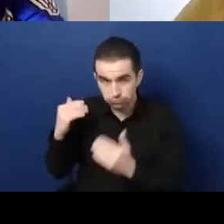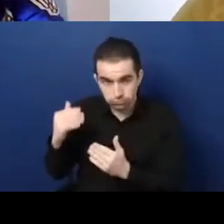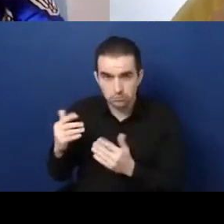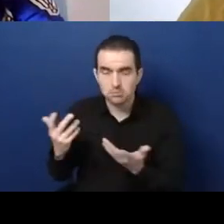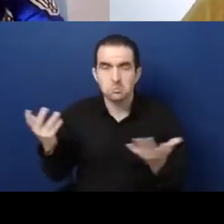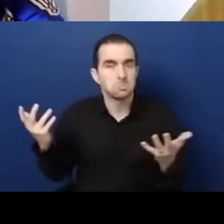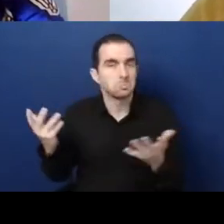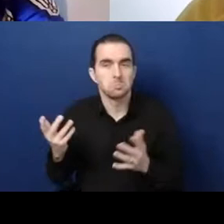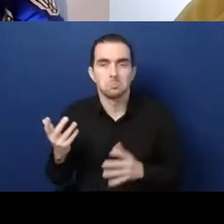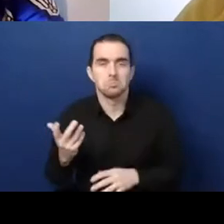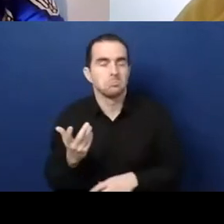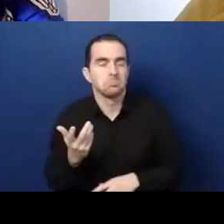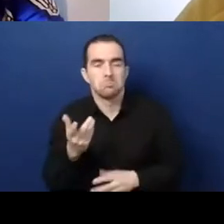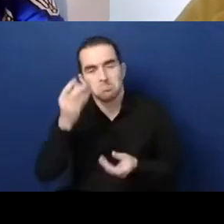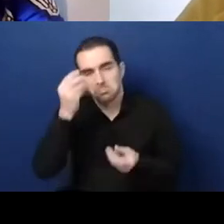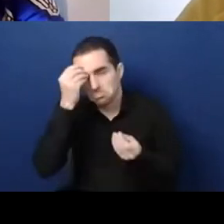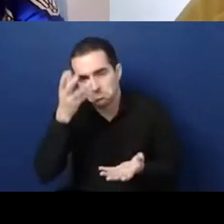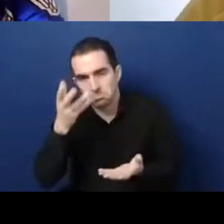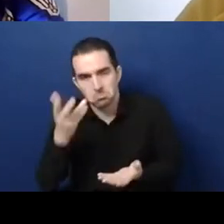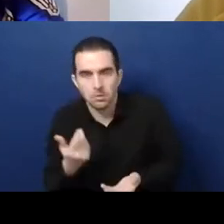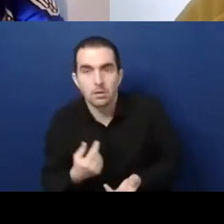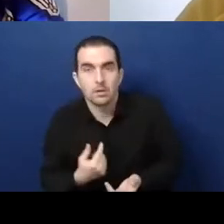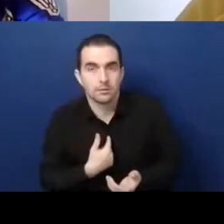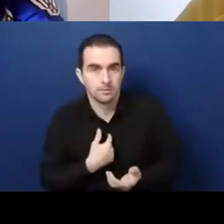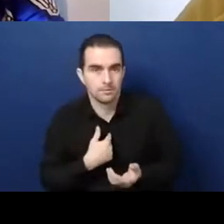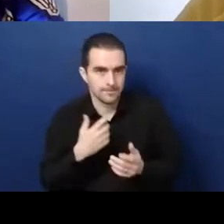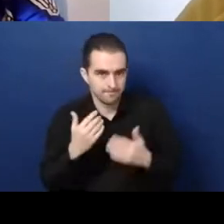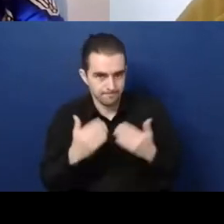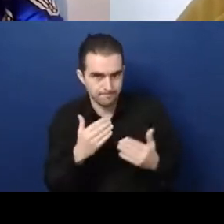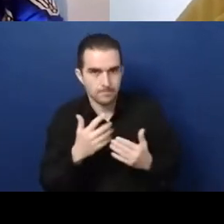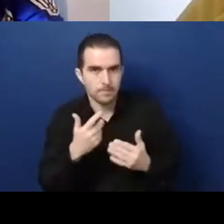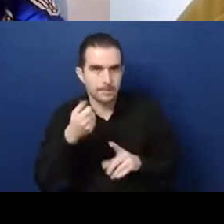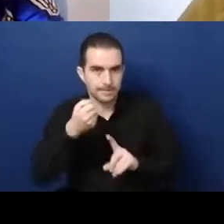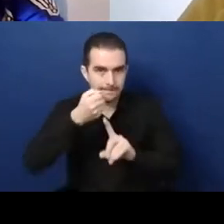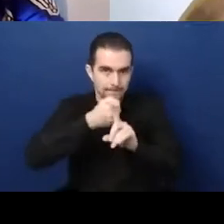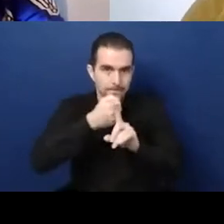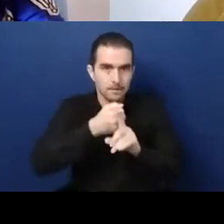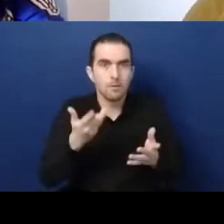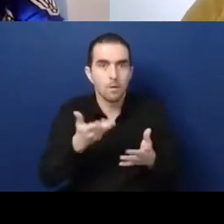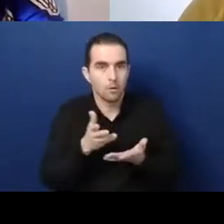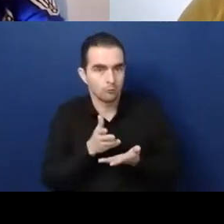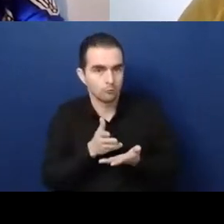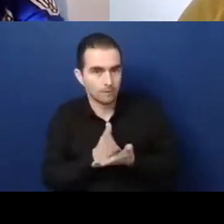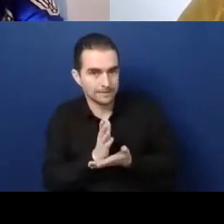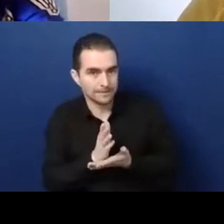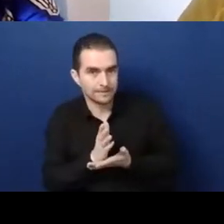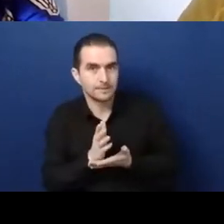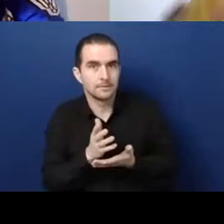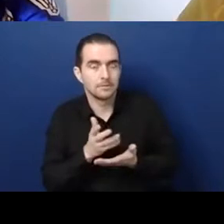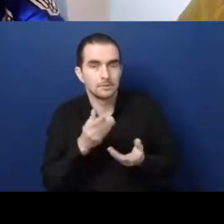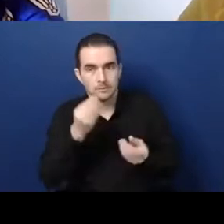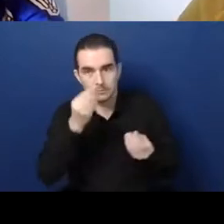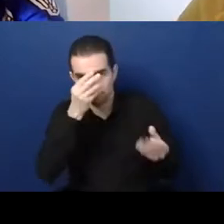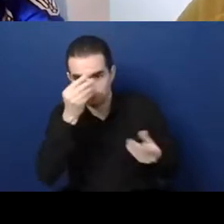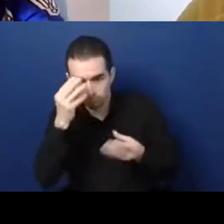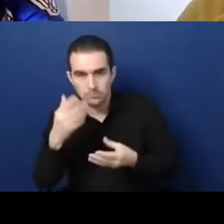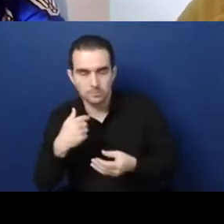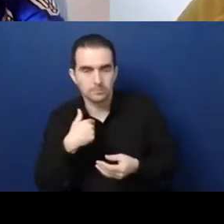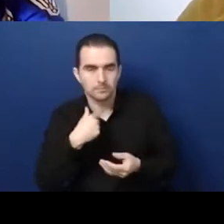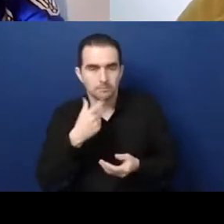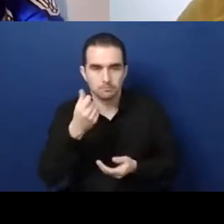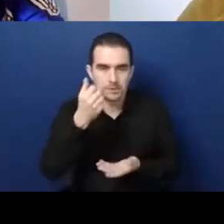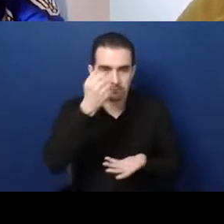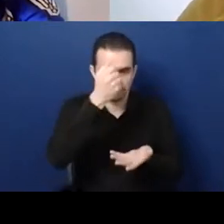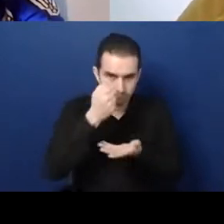everything. So while making a budget, while making any training program, small practice like we can include sessions